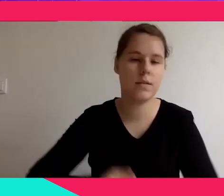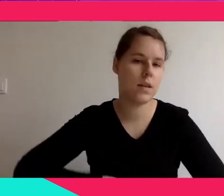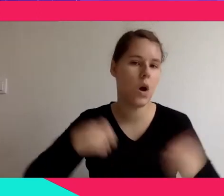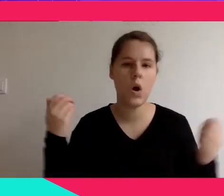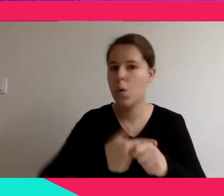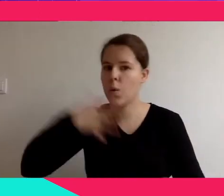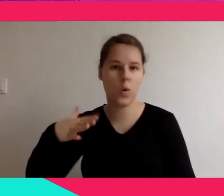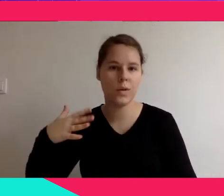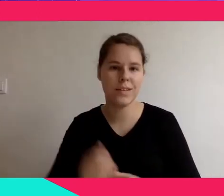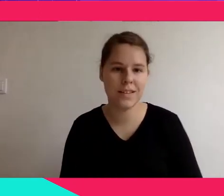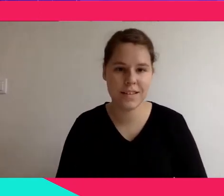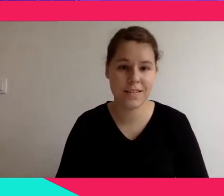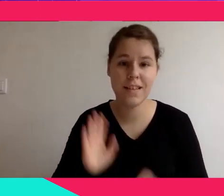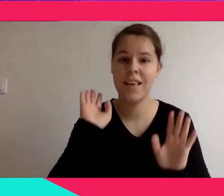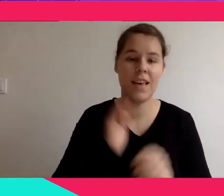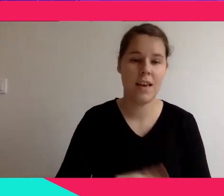etc. But